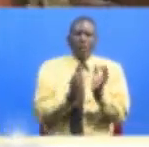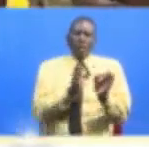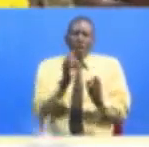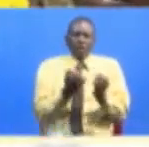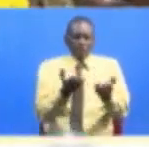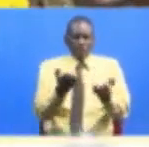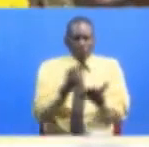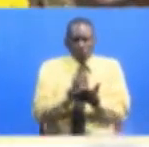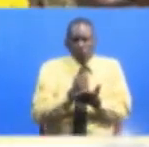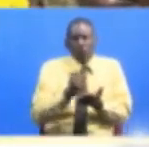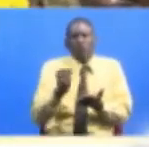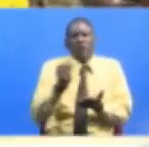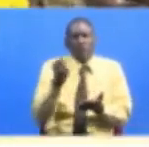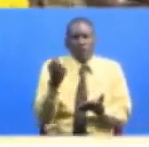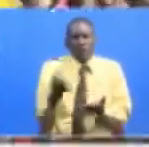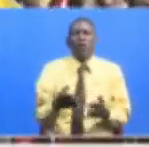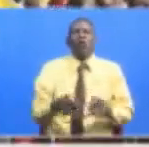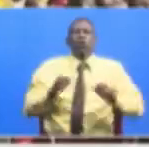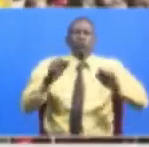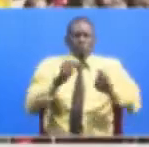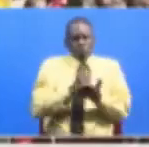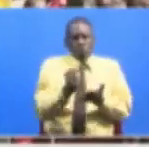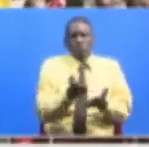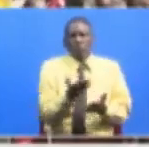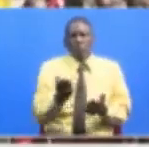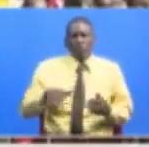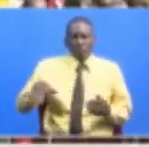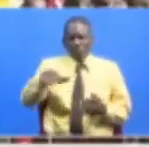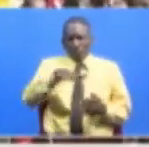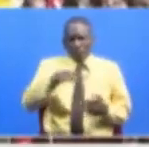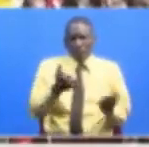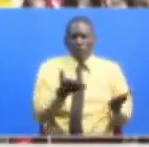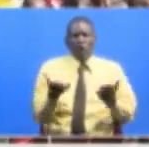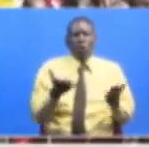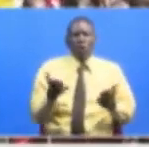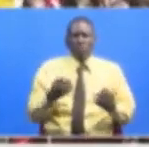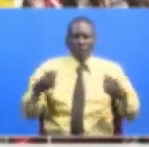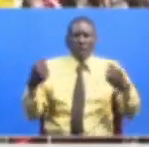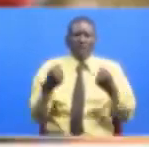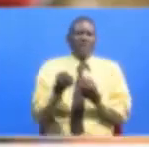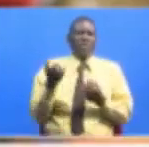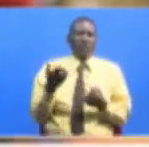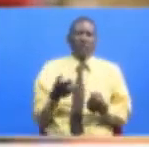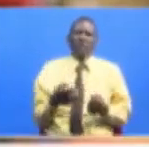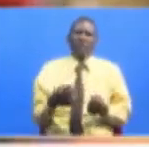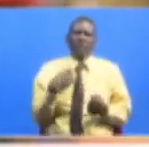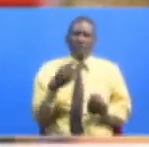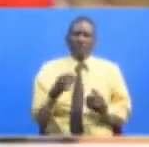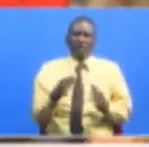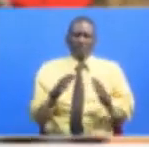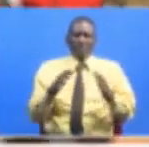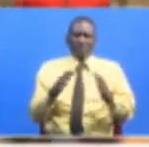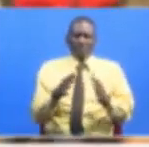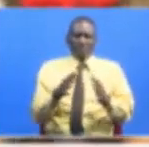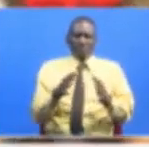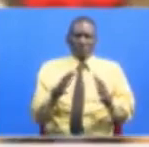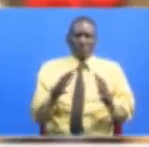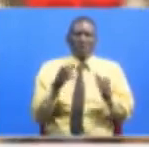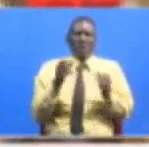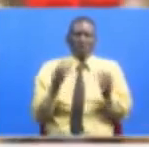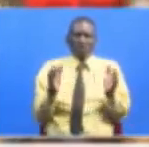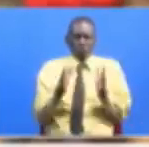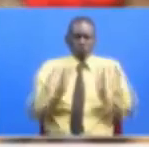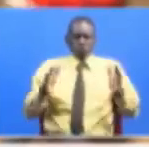need referrals, we shall be able to refer them. The area where the accident happened is said to be a winding road with no road